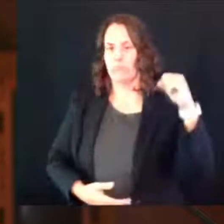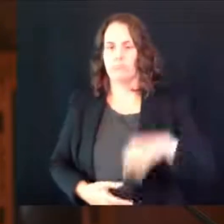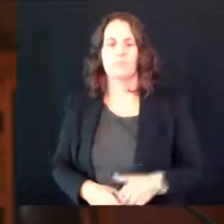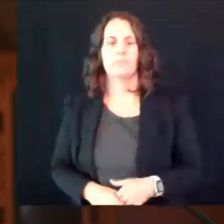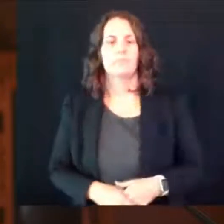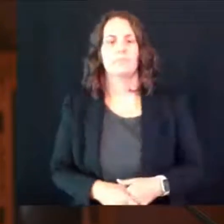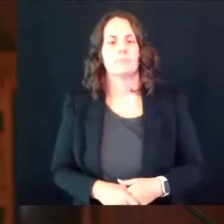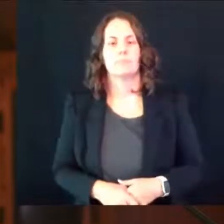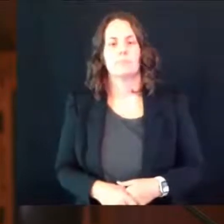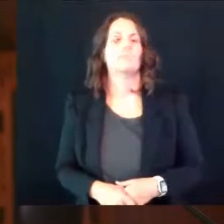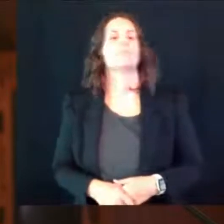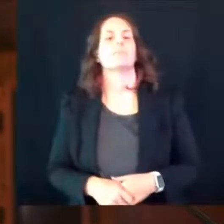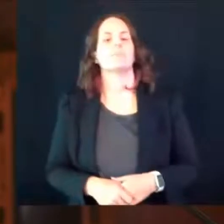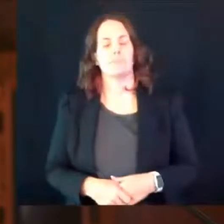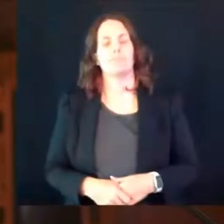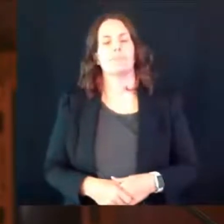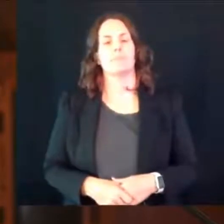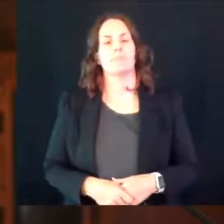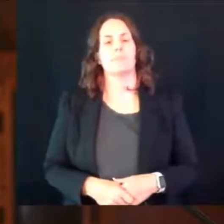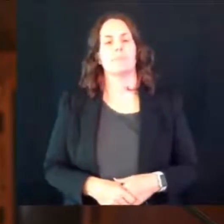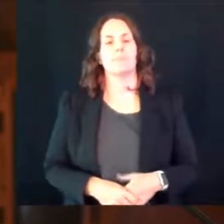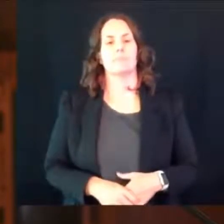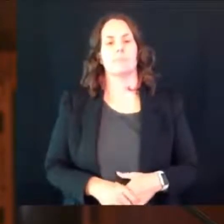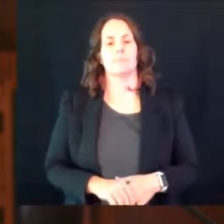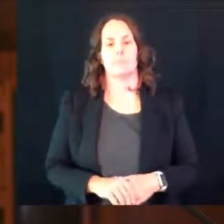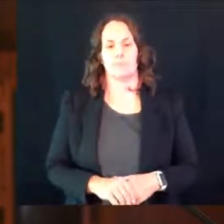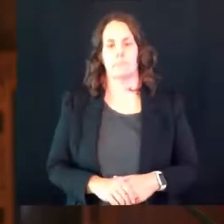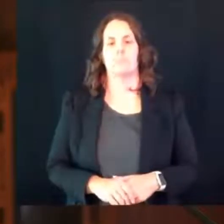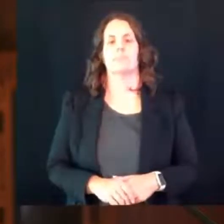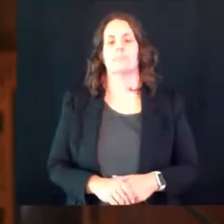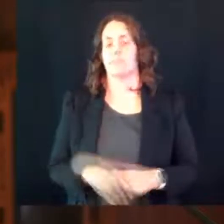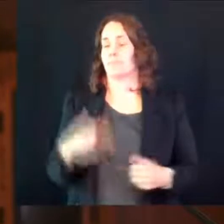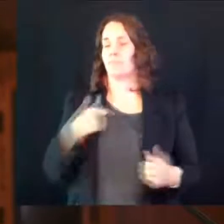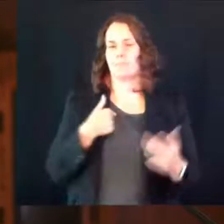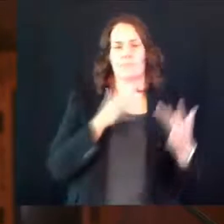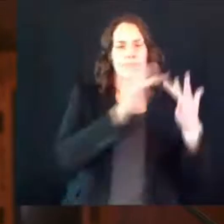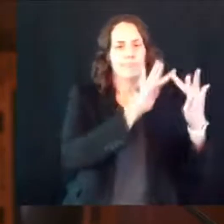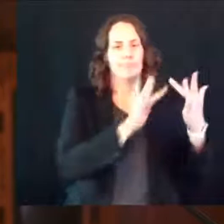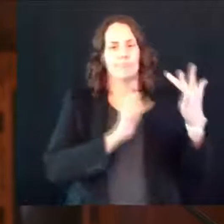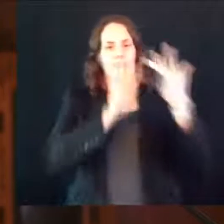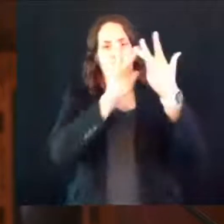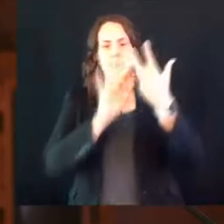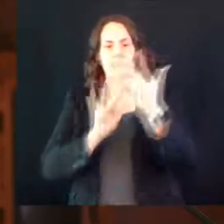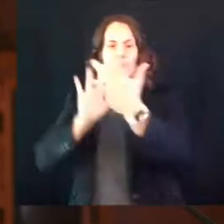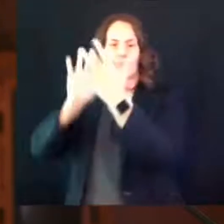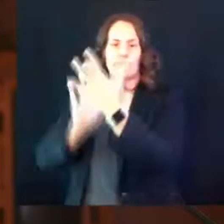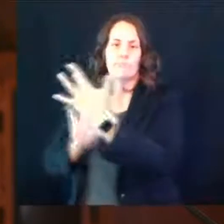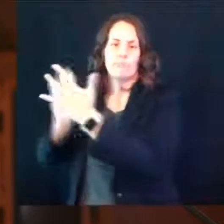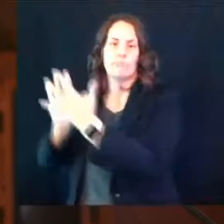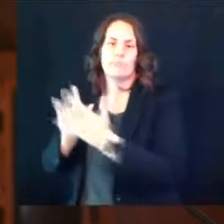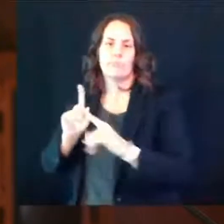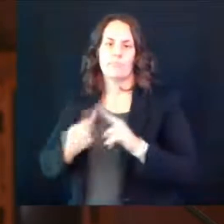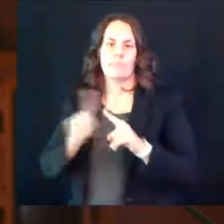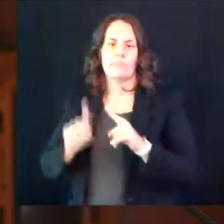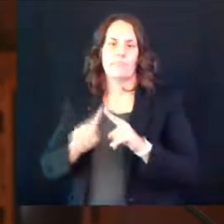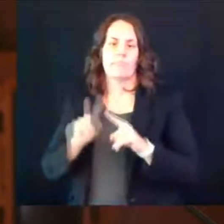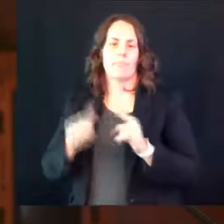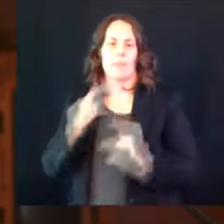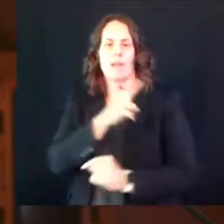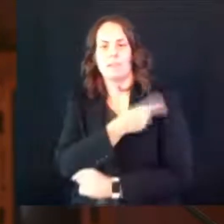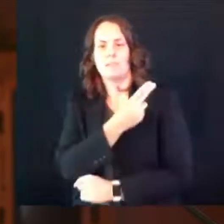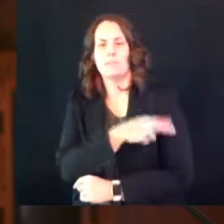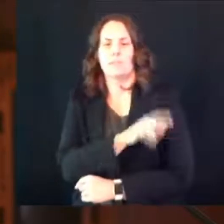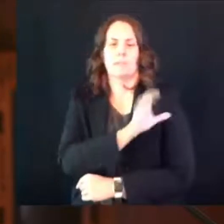and assess on a daily basis sort of where we are and if and when we might need to stand